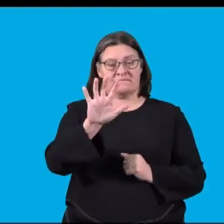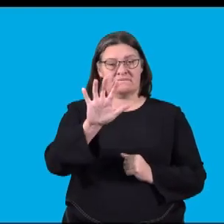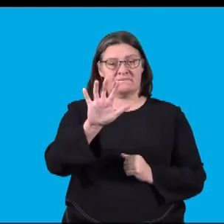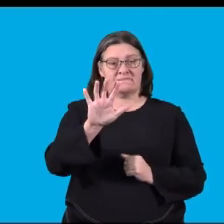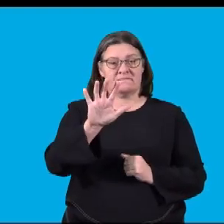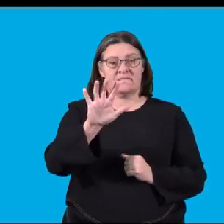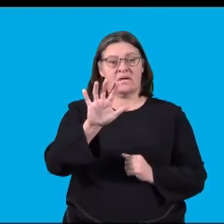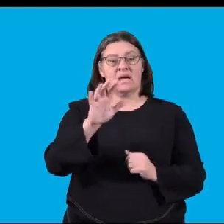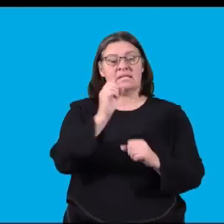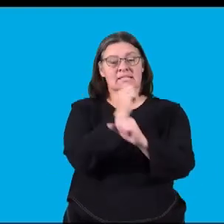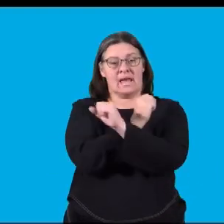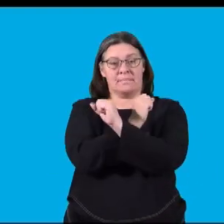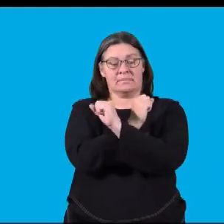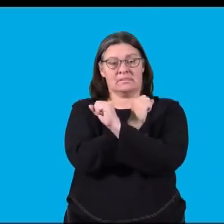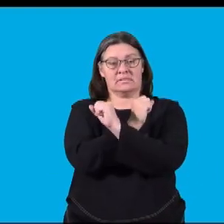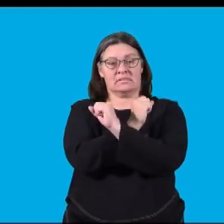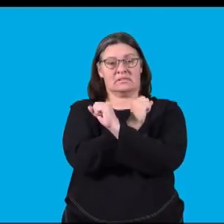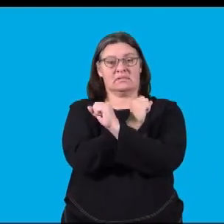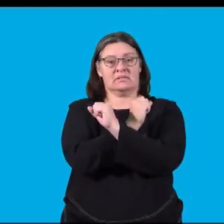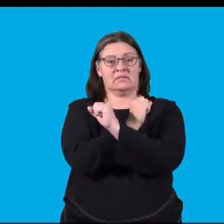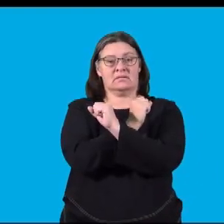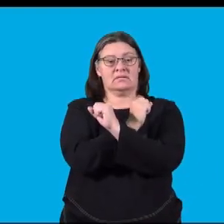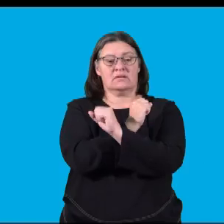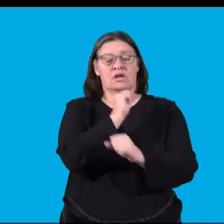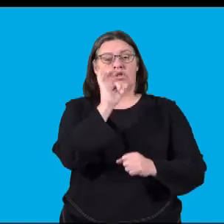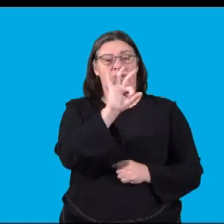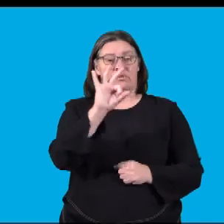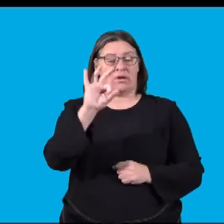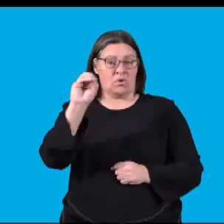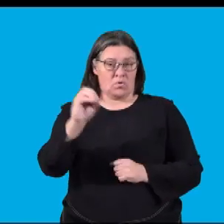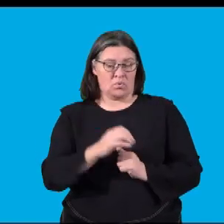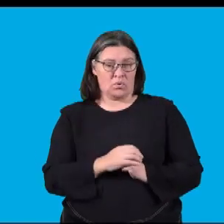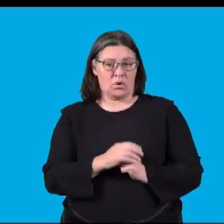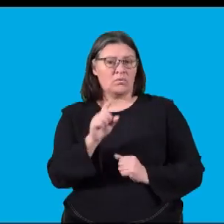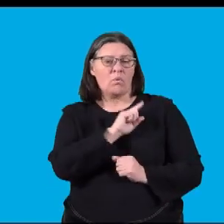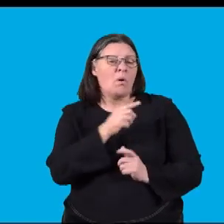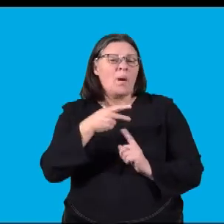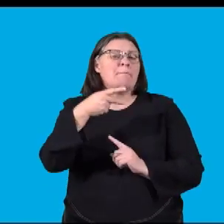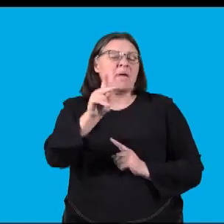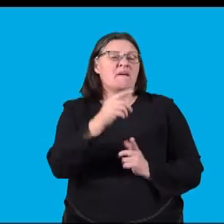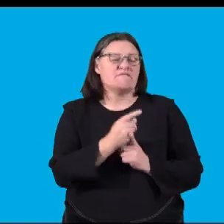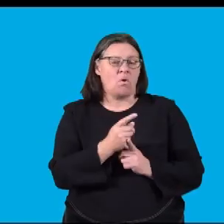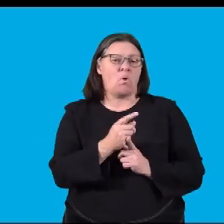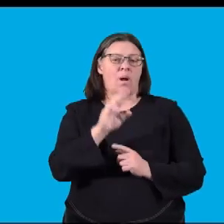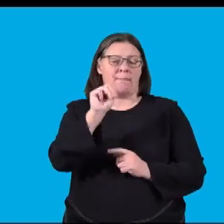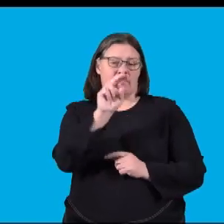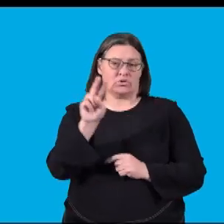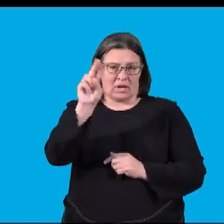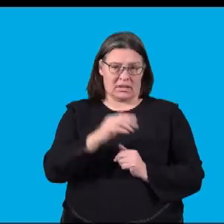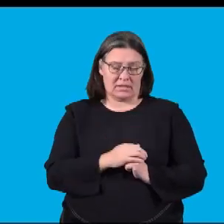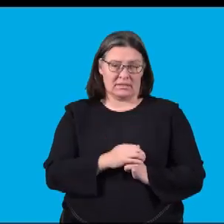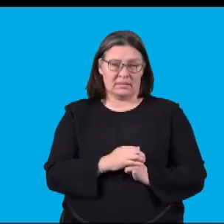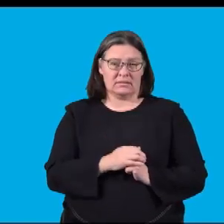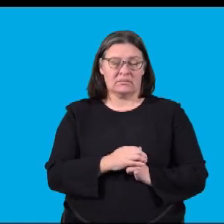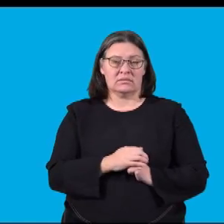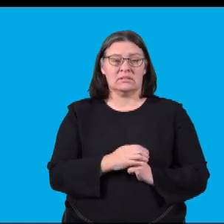and then I say multiply this by the 330. That is what we're paying per square meter. Then I now